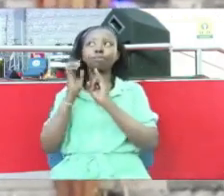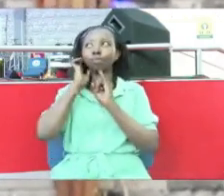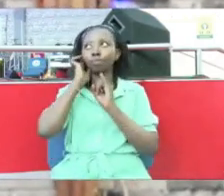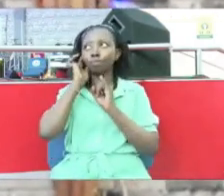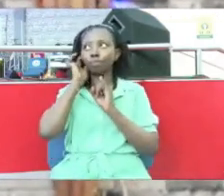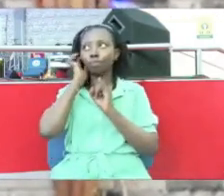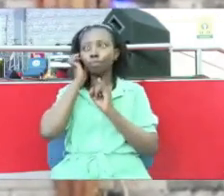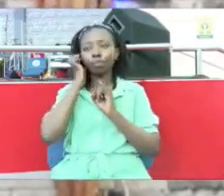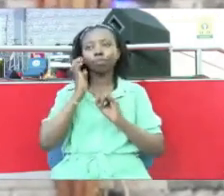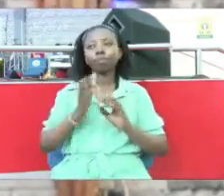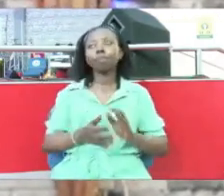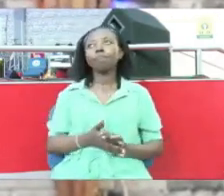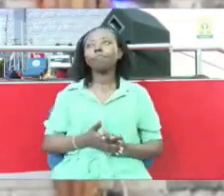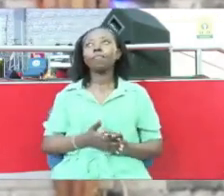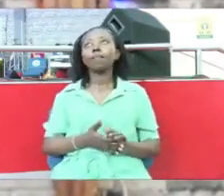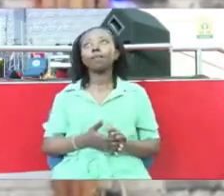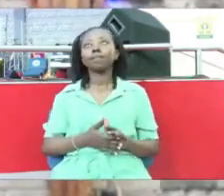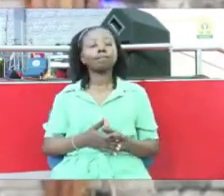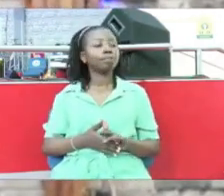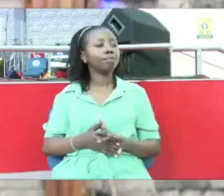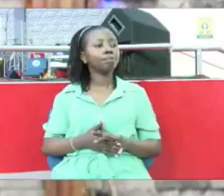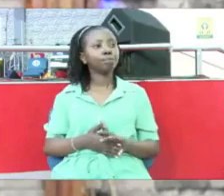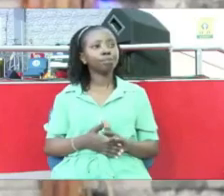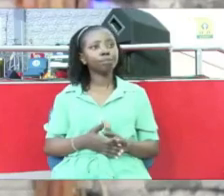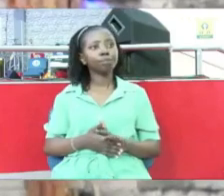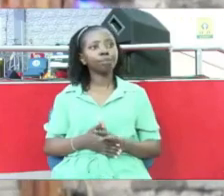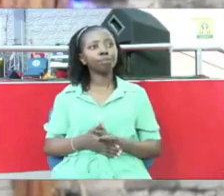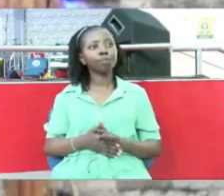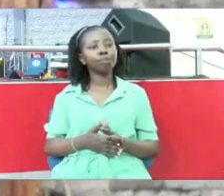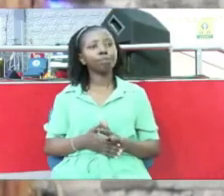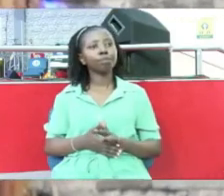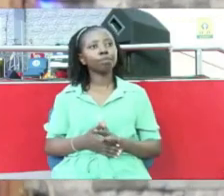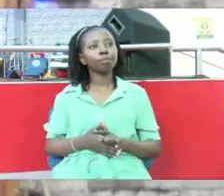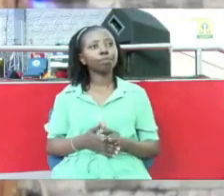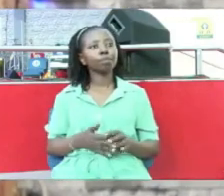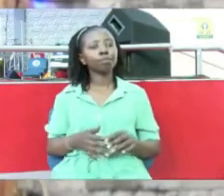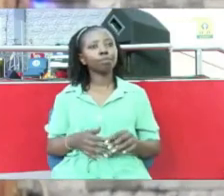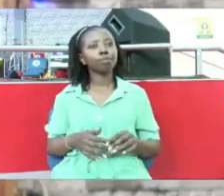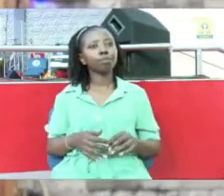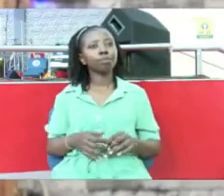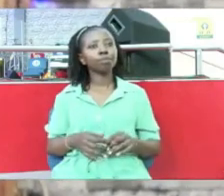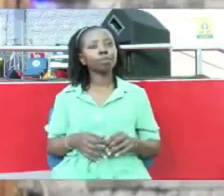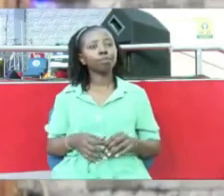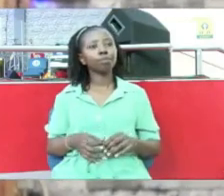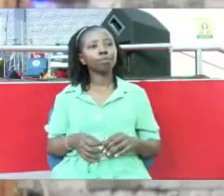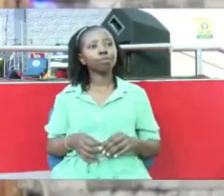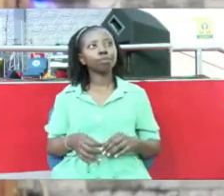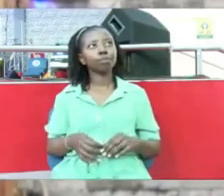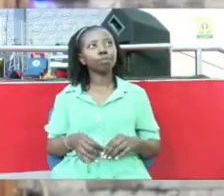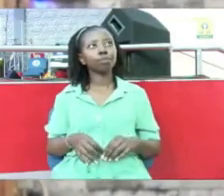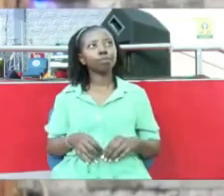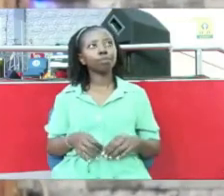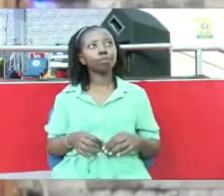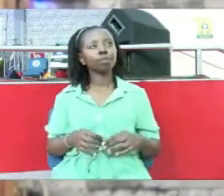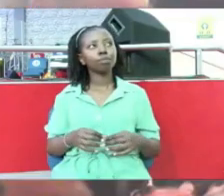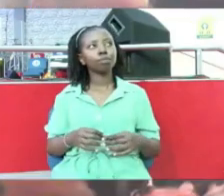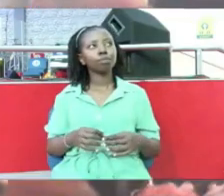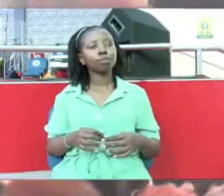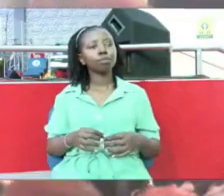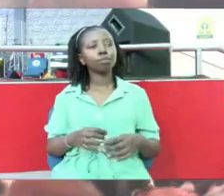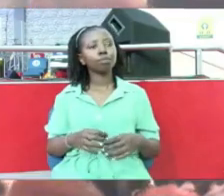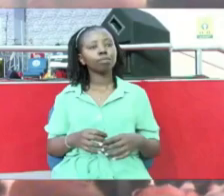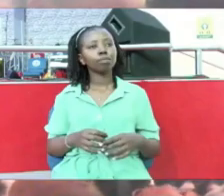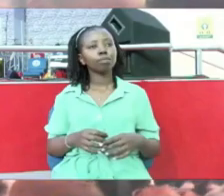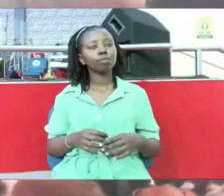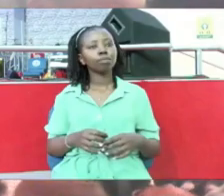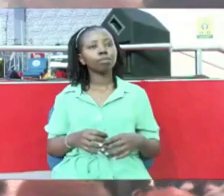kuendelea, huyu nabii ameweza kusikia uwepo wa Bwana na ameweza kupata mambo ambayo amefunuliwa ambayo ni ya siri.